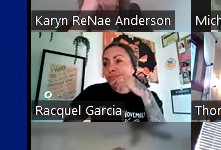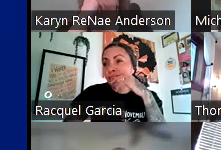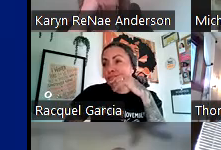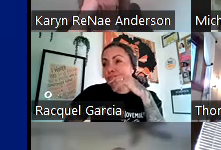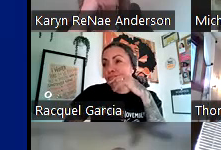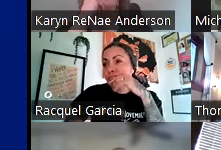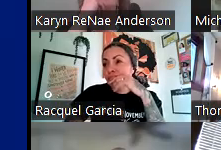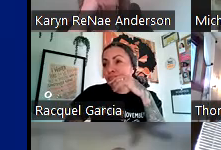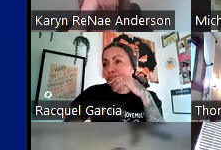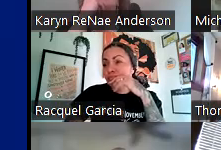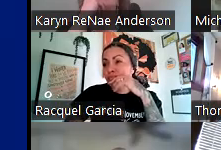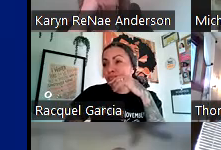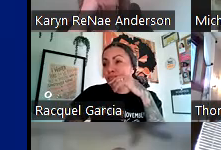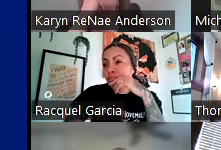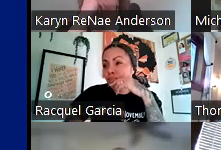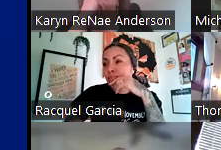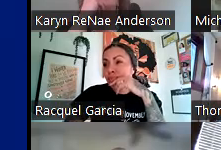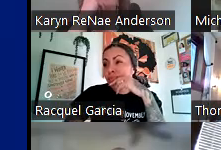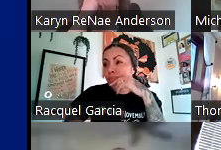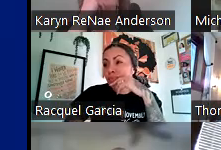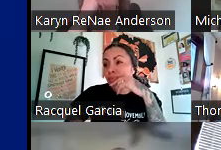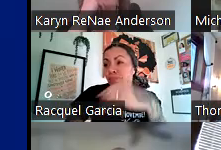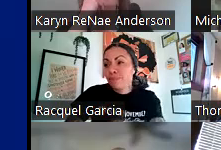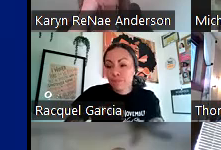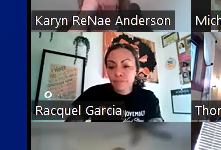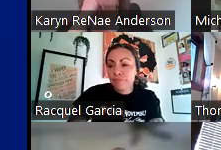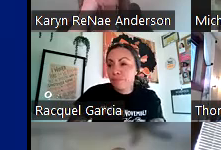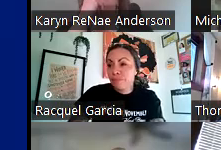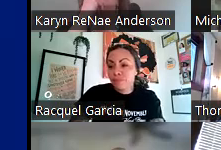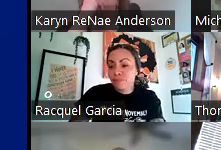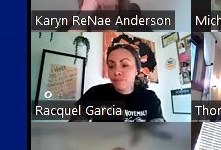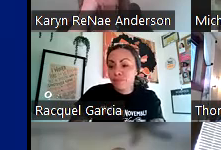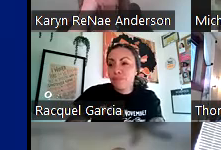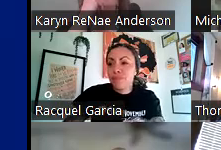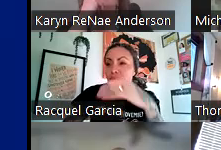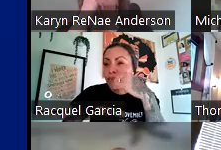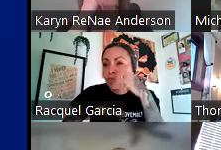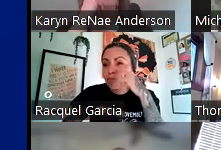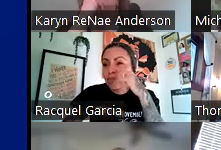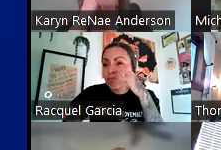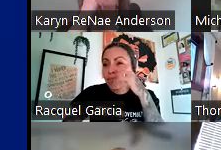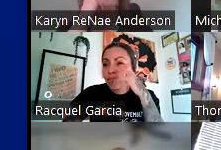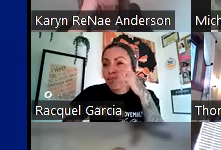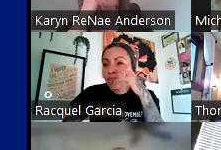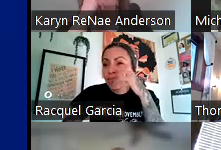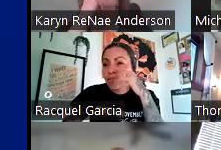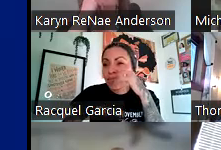He's no longer a member. Okay. Raquel Garcia.